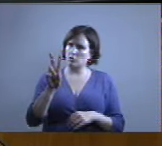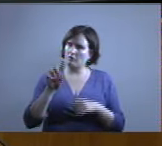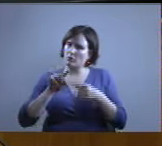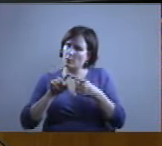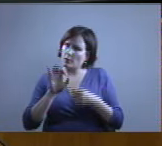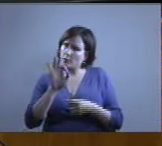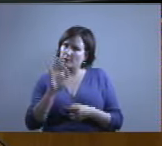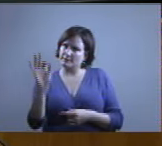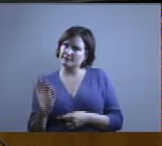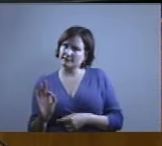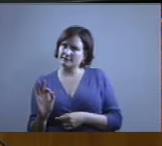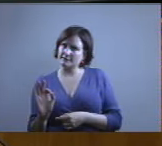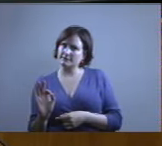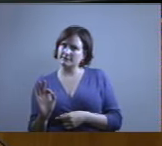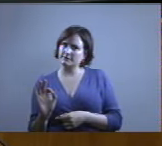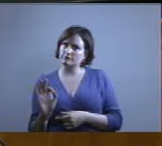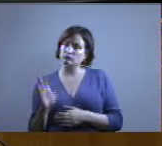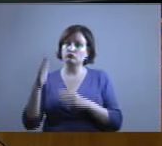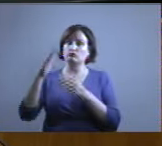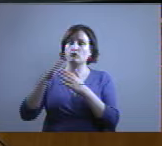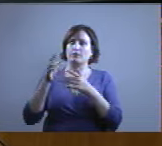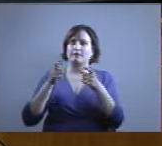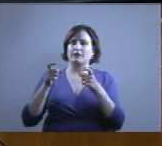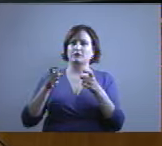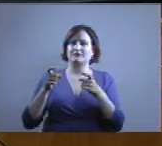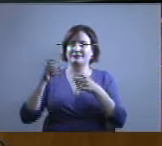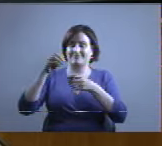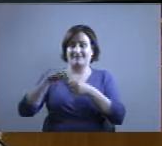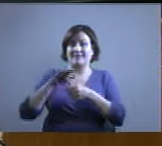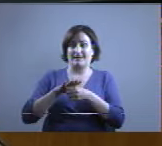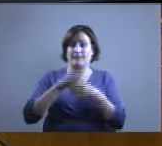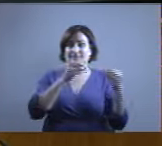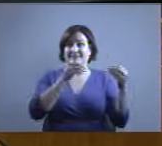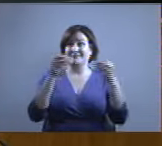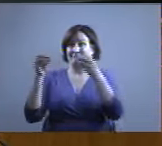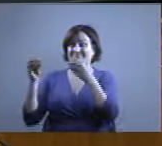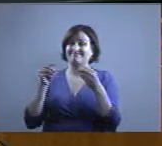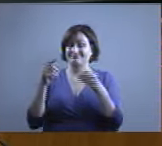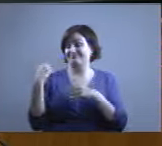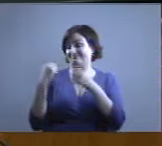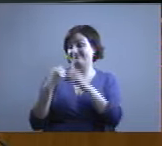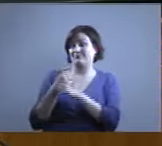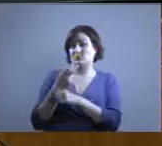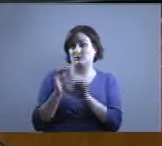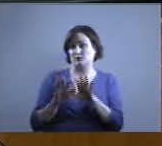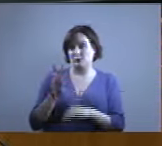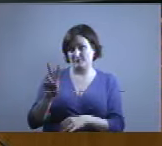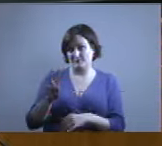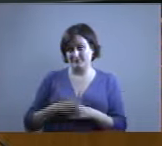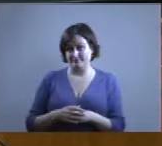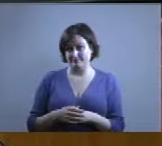12.3% of top management positions in 2012. Whites constituted